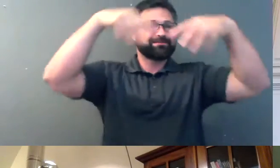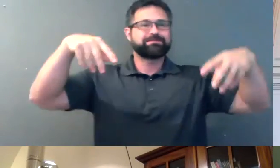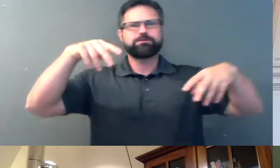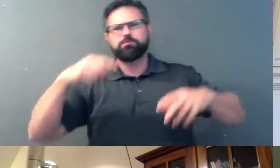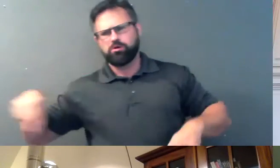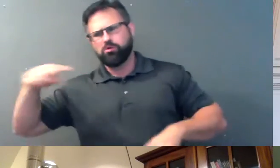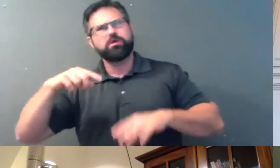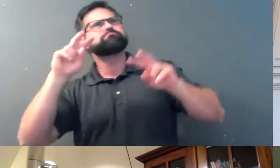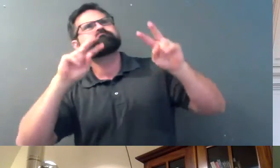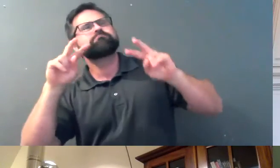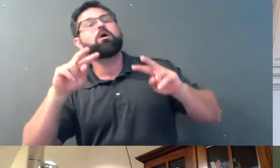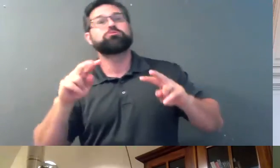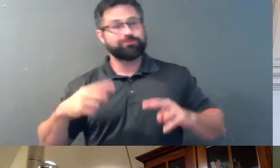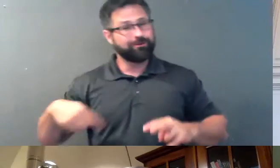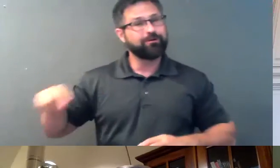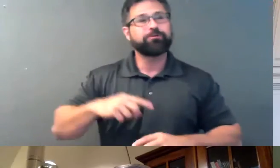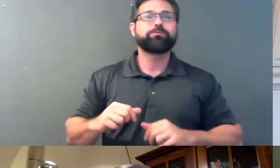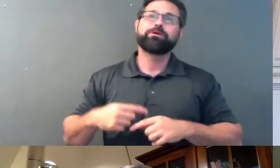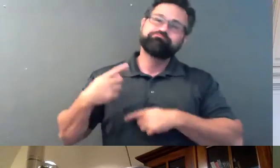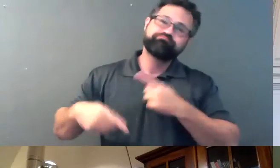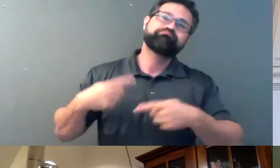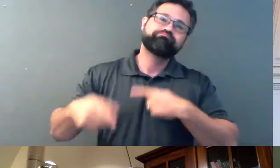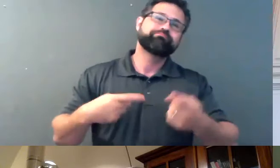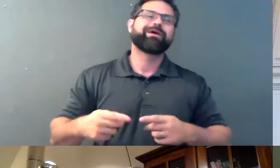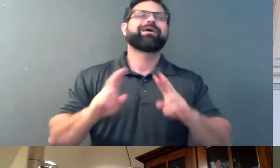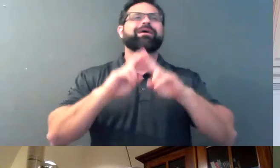as the International Disability Alliance.